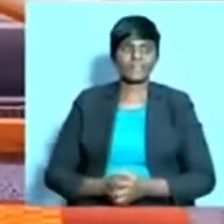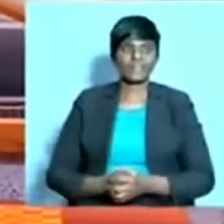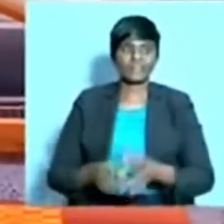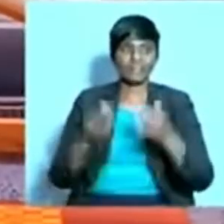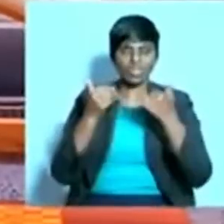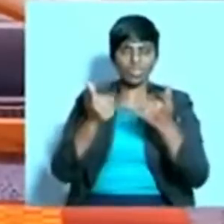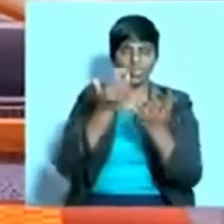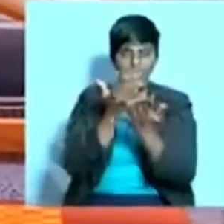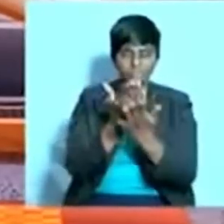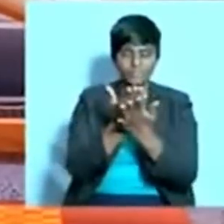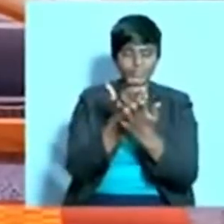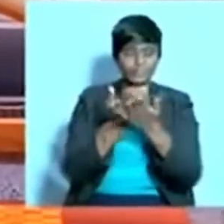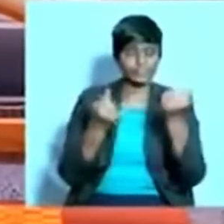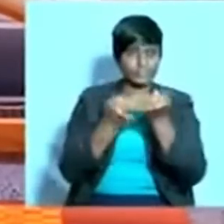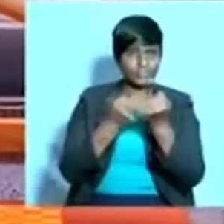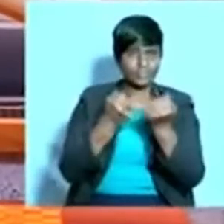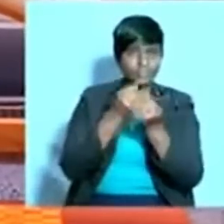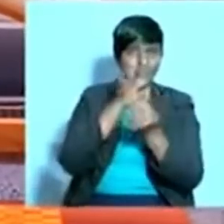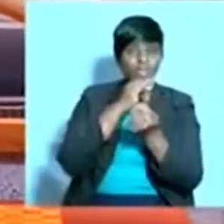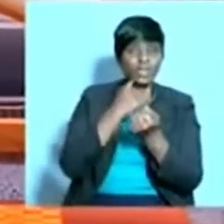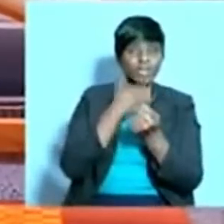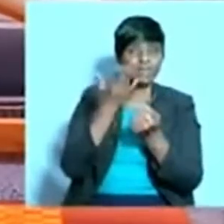Is the motion seconded?